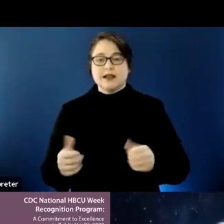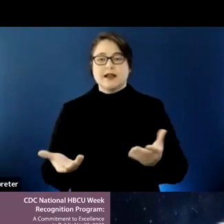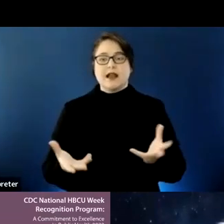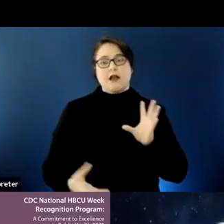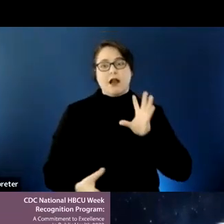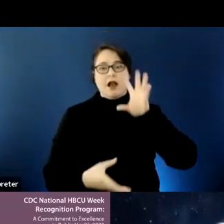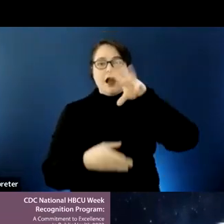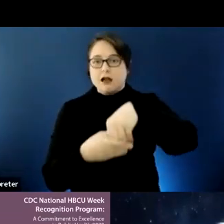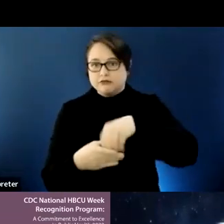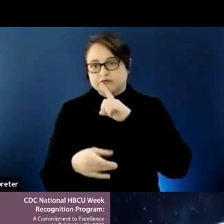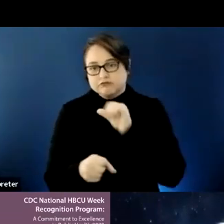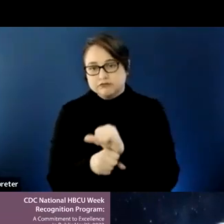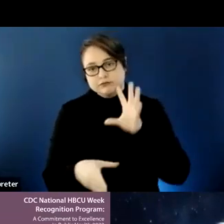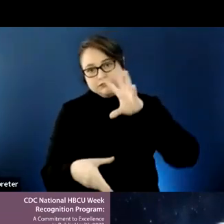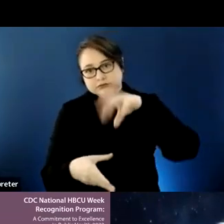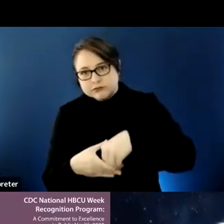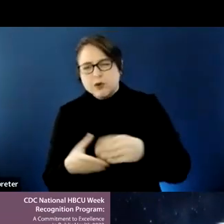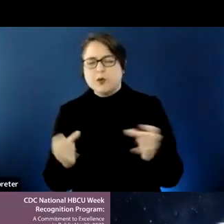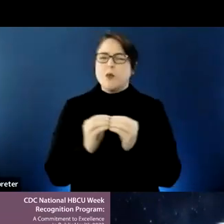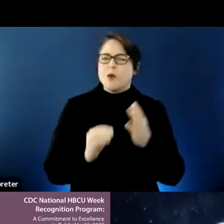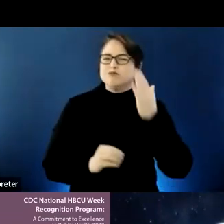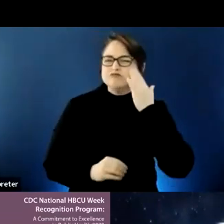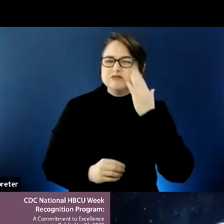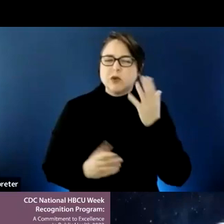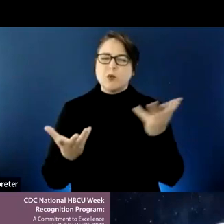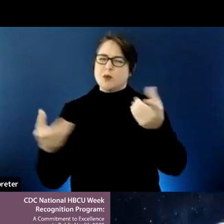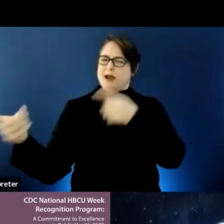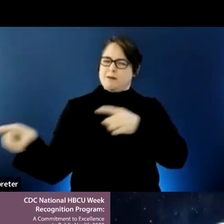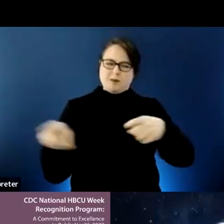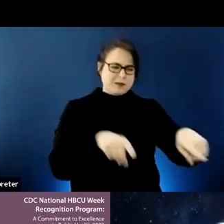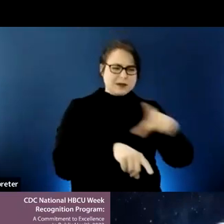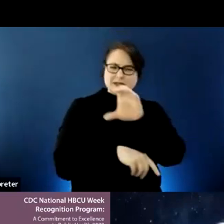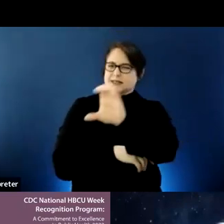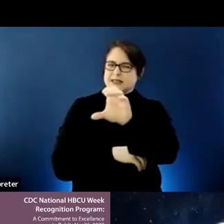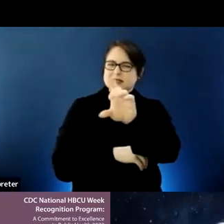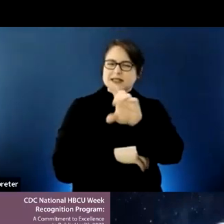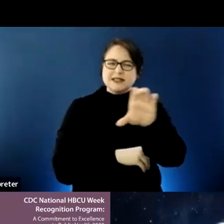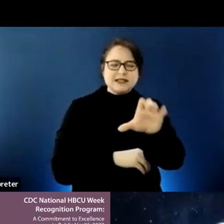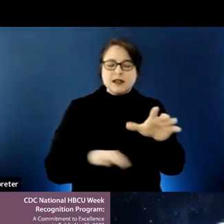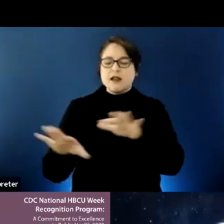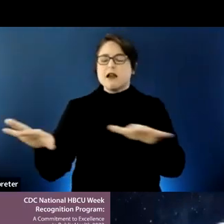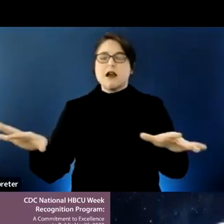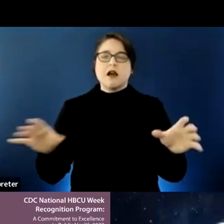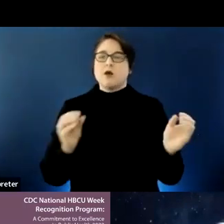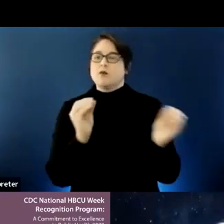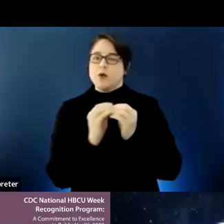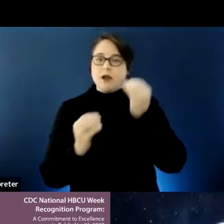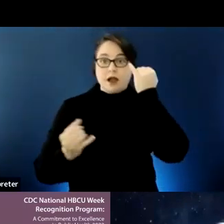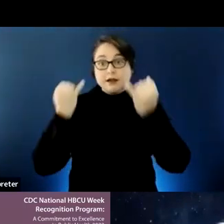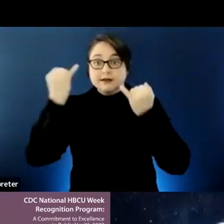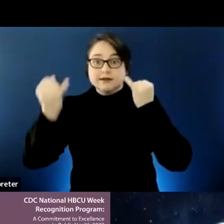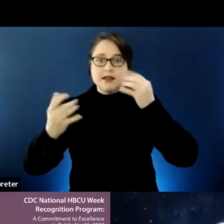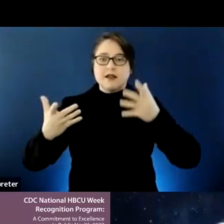what's happening at the CDC, how their ideas and their research interests, professional interests can be cultivated, and they could